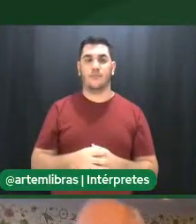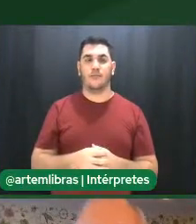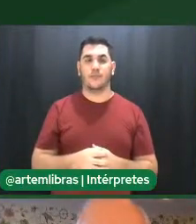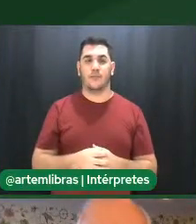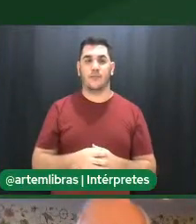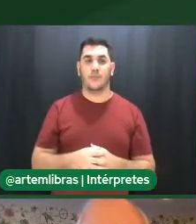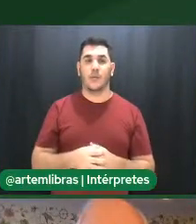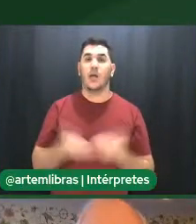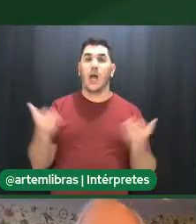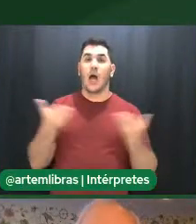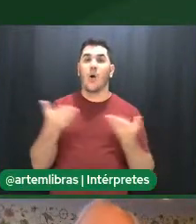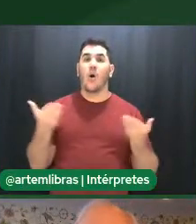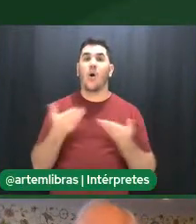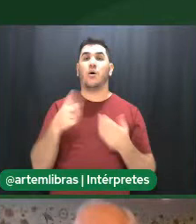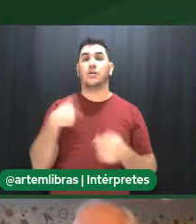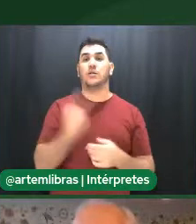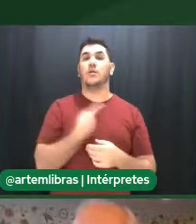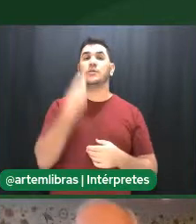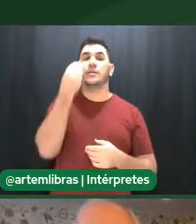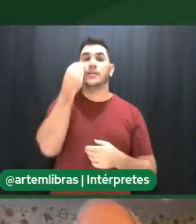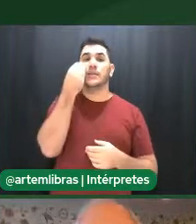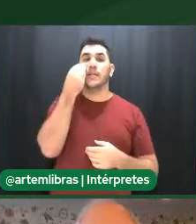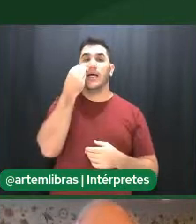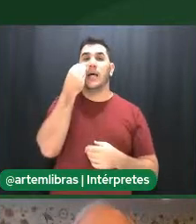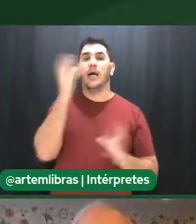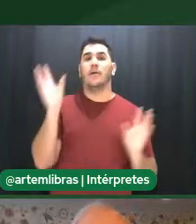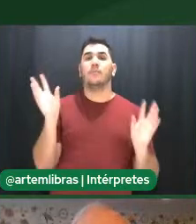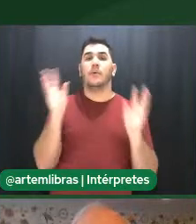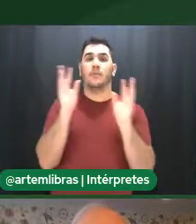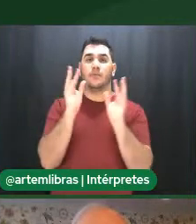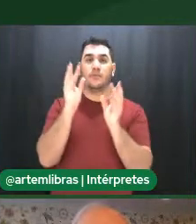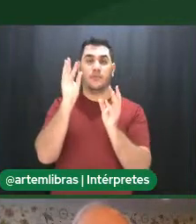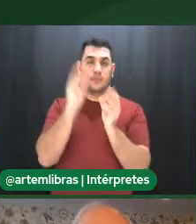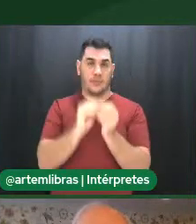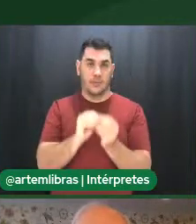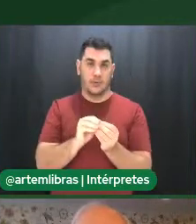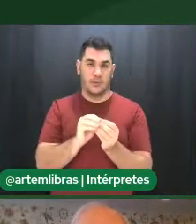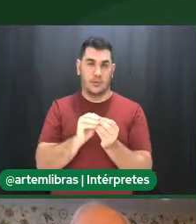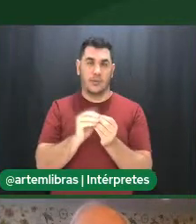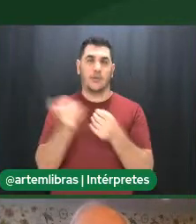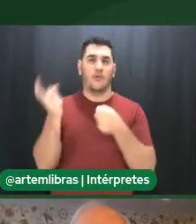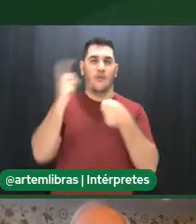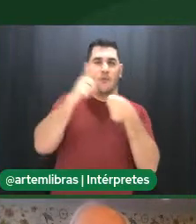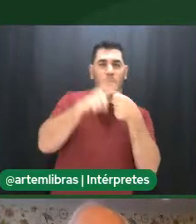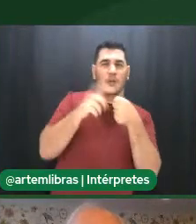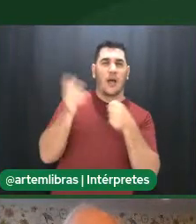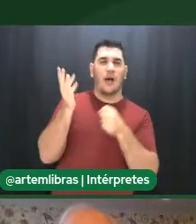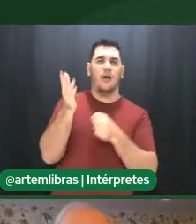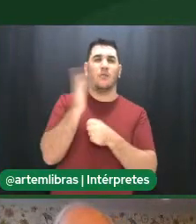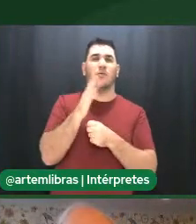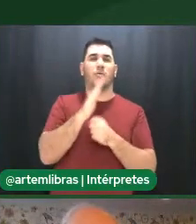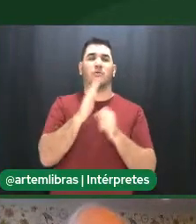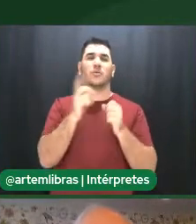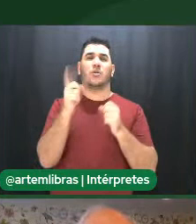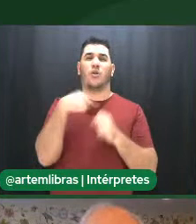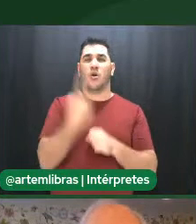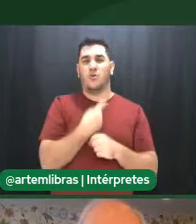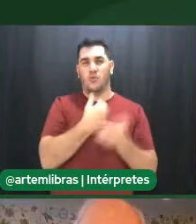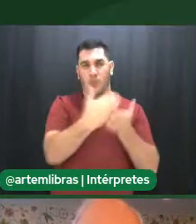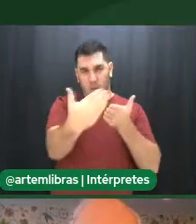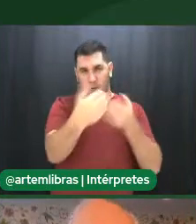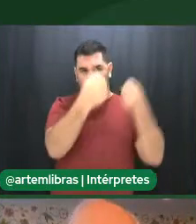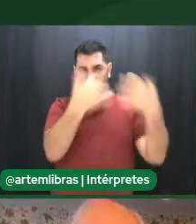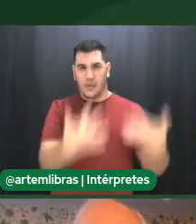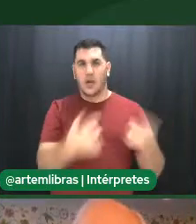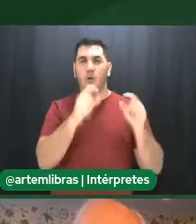to summarize, I want to remind you that the first part is the 2-dimensional model, which lets you think